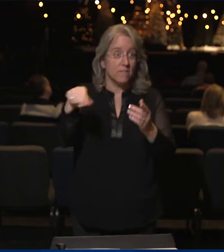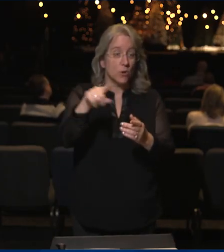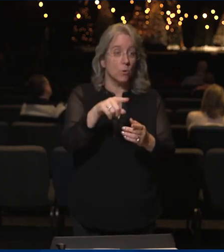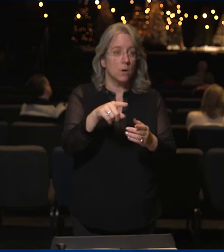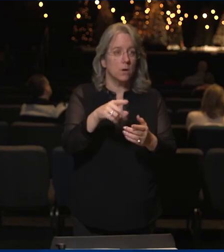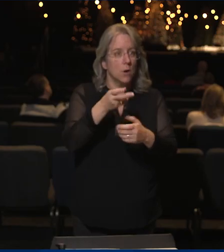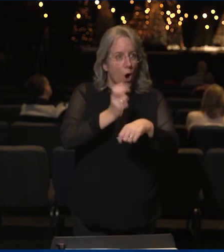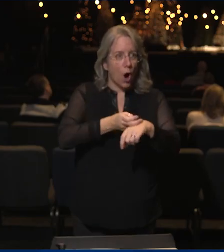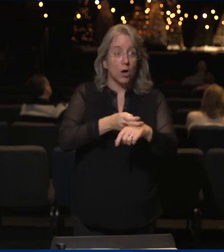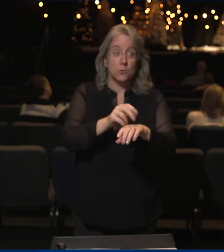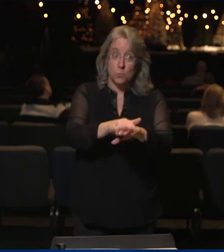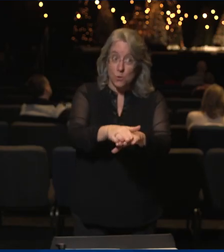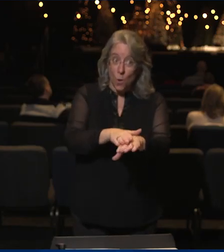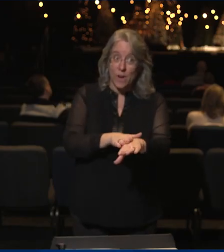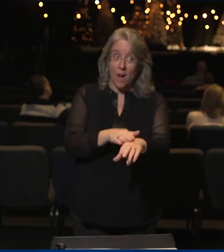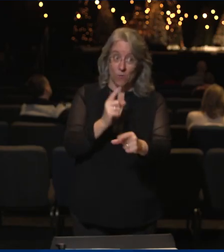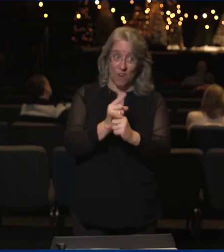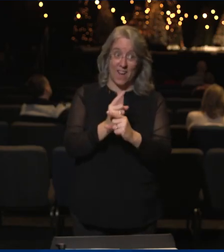slow down, isn't it?